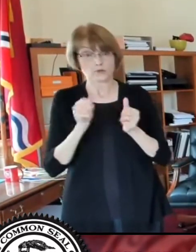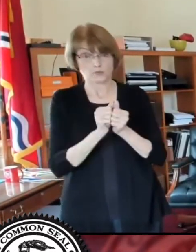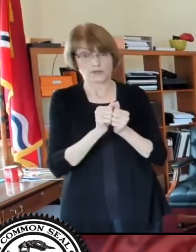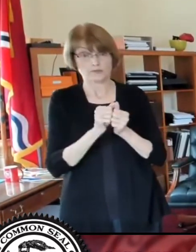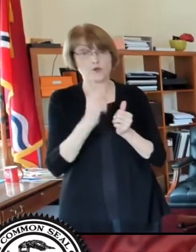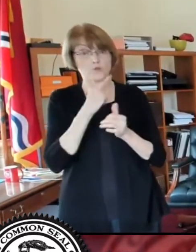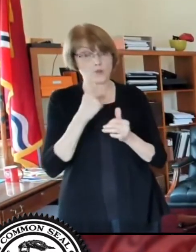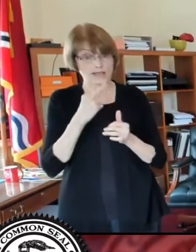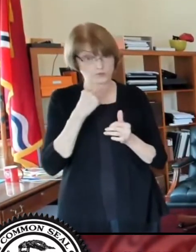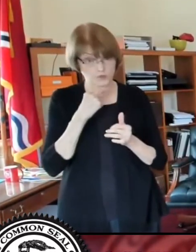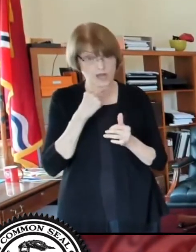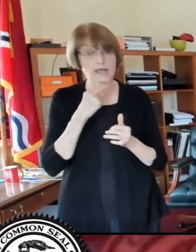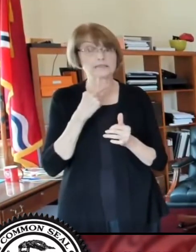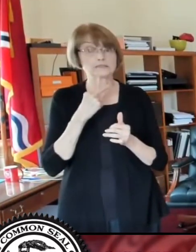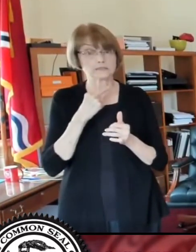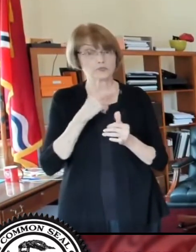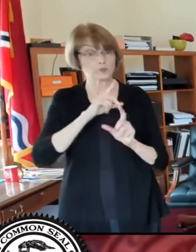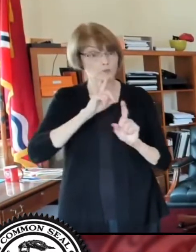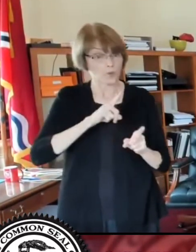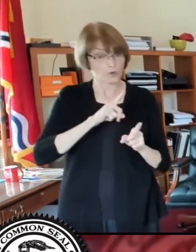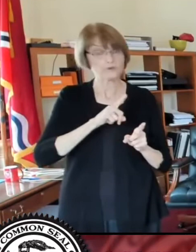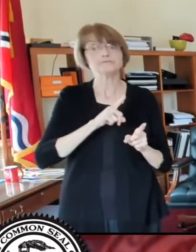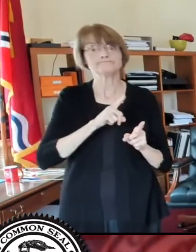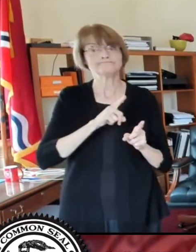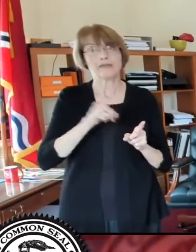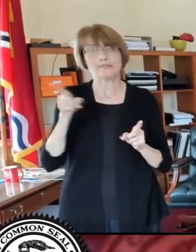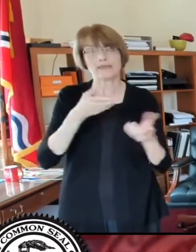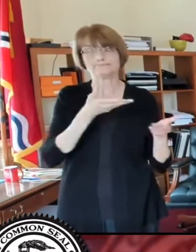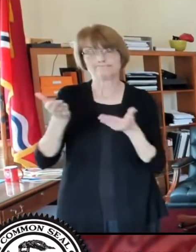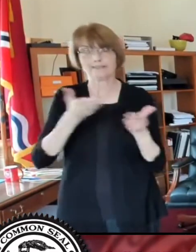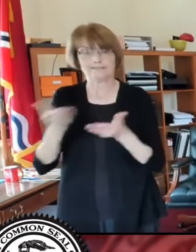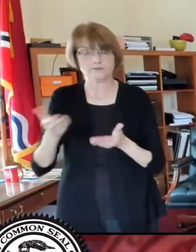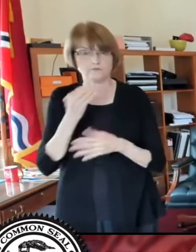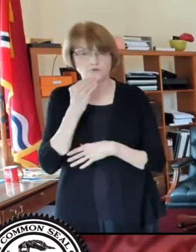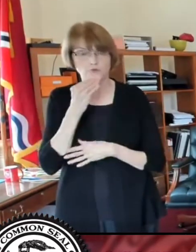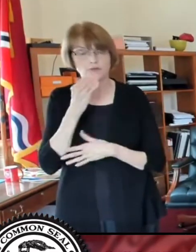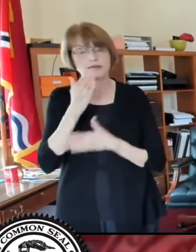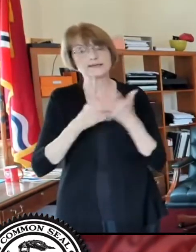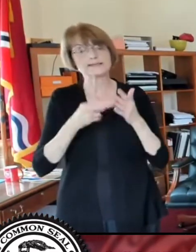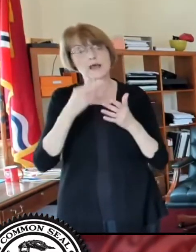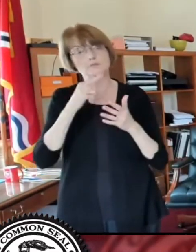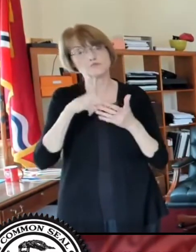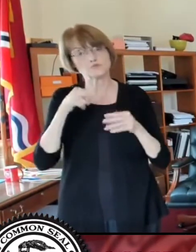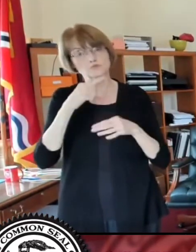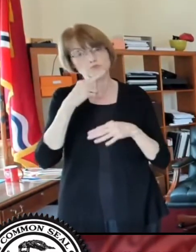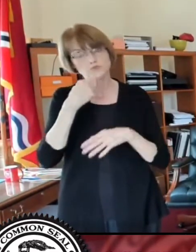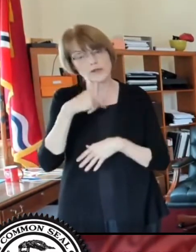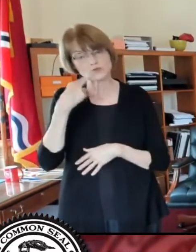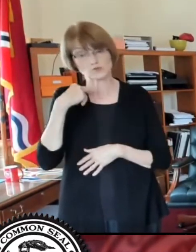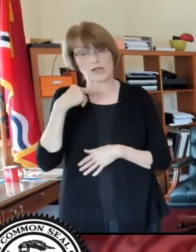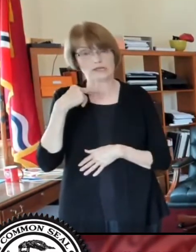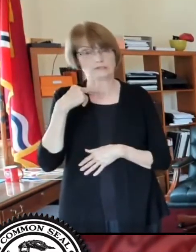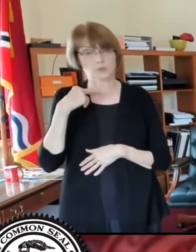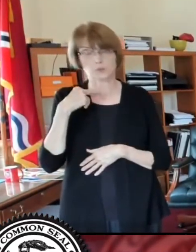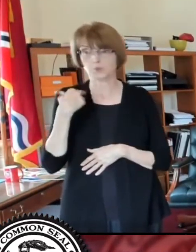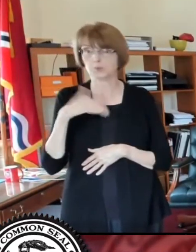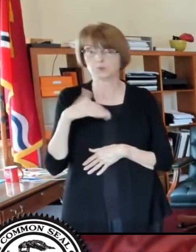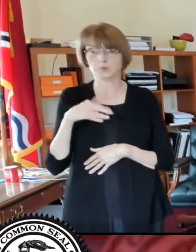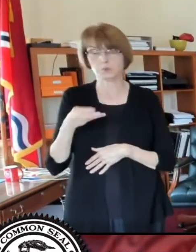to do food delivery for the restaurant. And some restaurants end up paying what is a pretty high